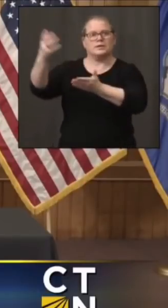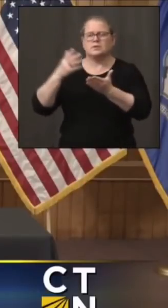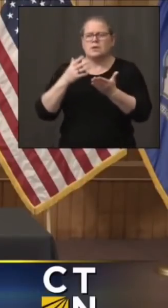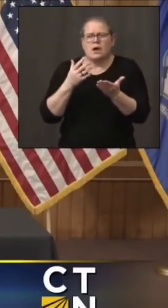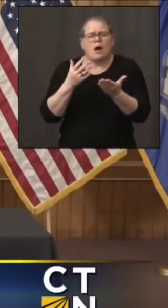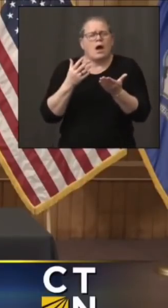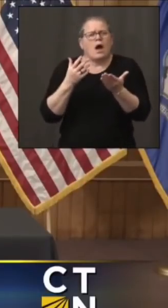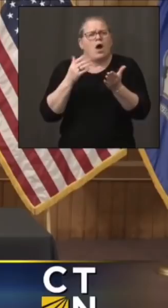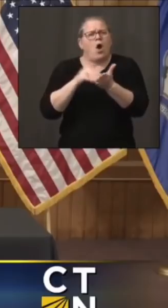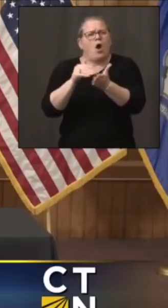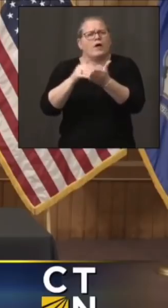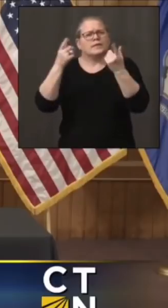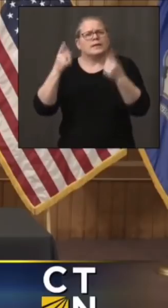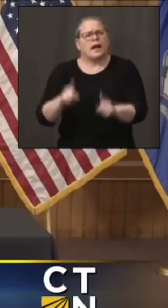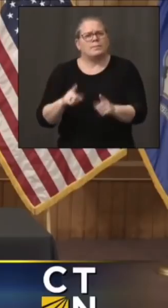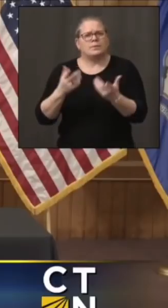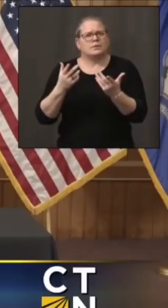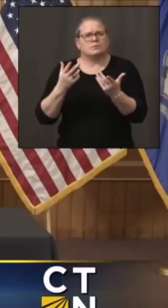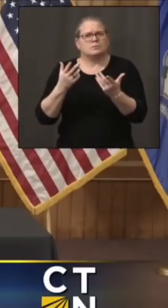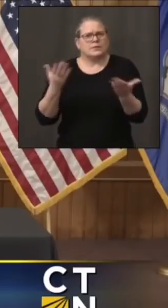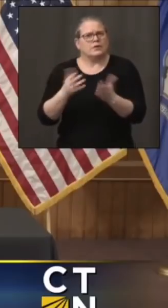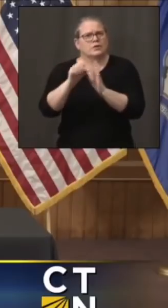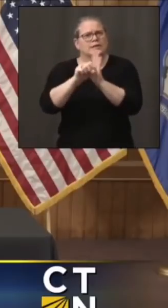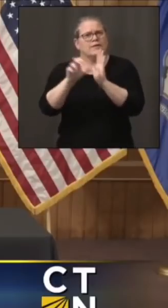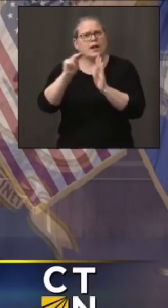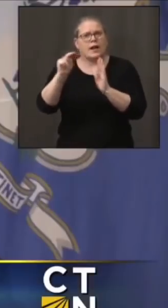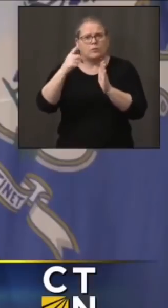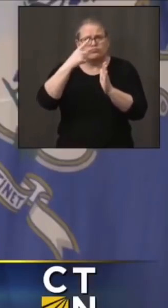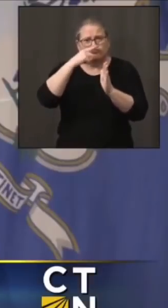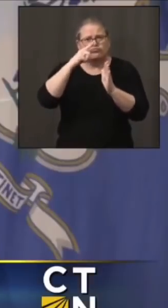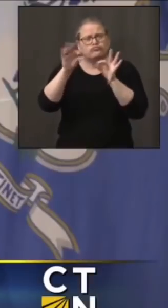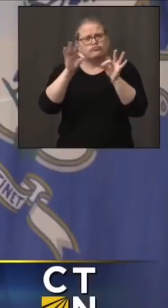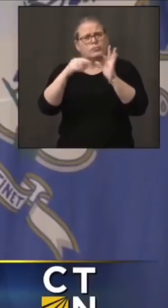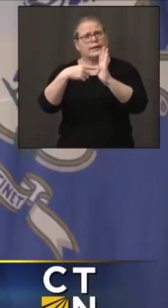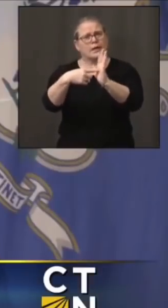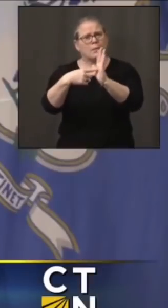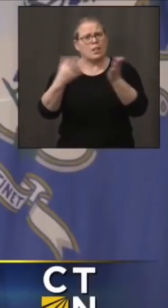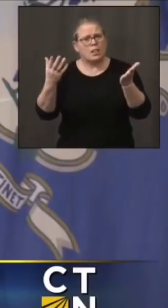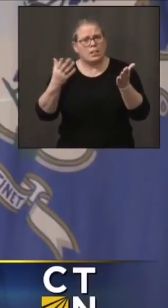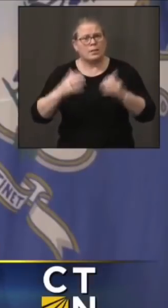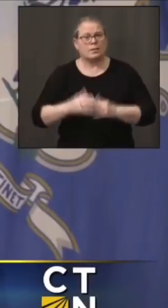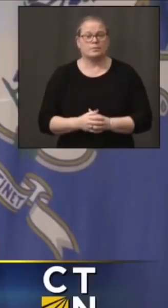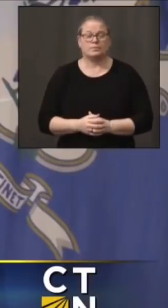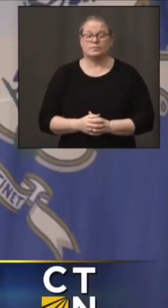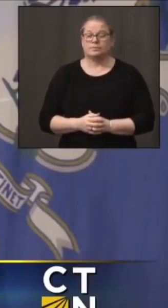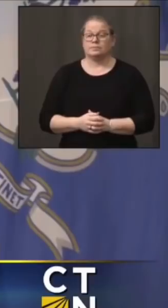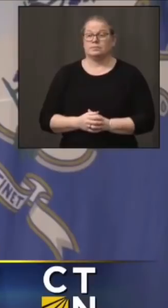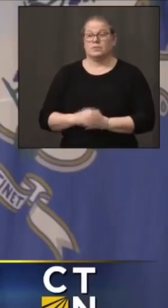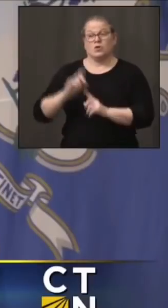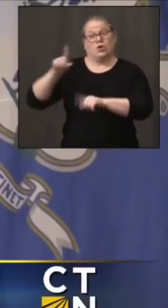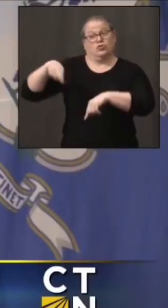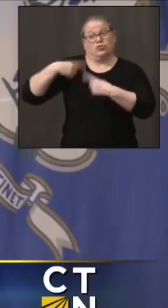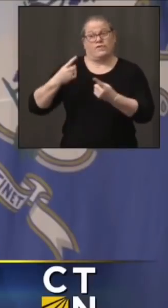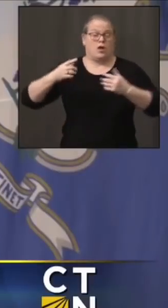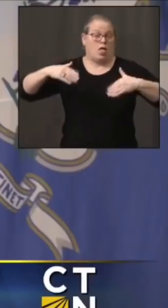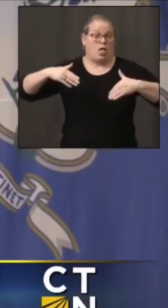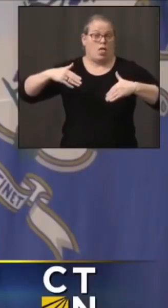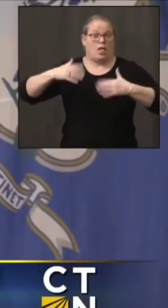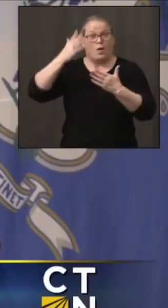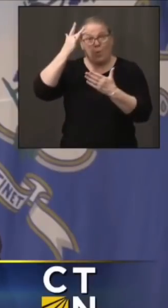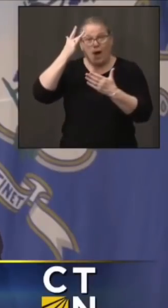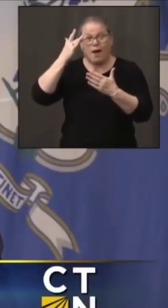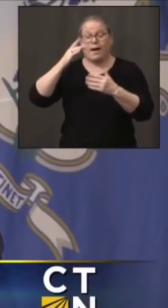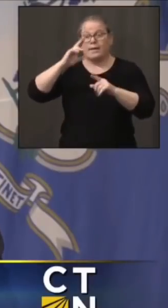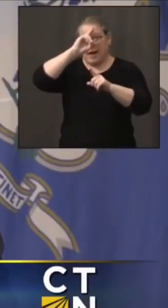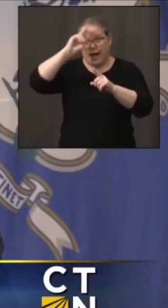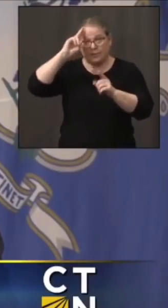this happening in our state? I think not so much to date because we've really been allocating through the hospitals and through the